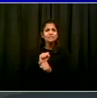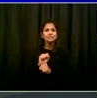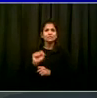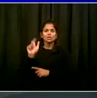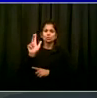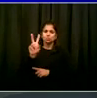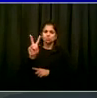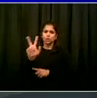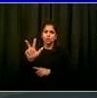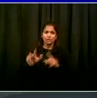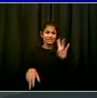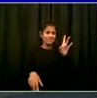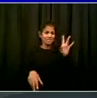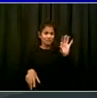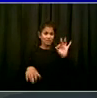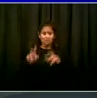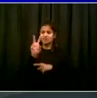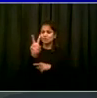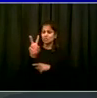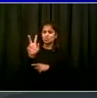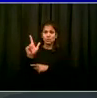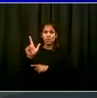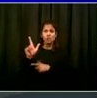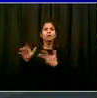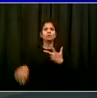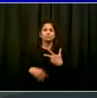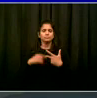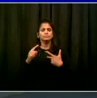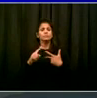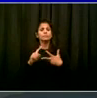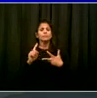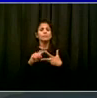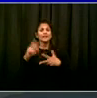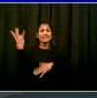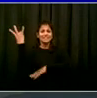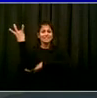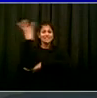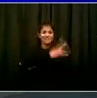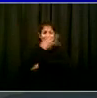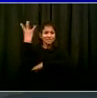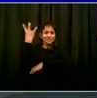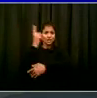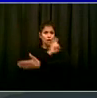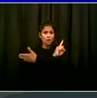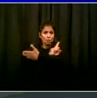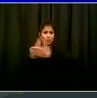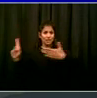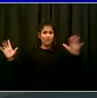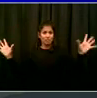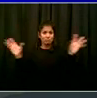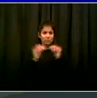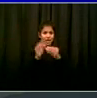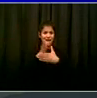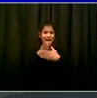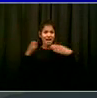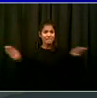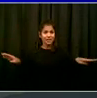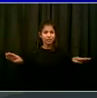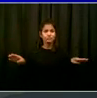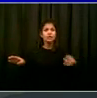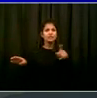23.7%. Number two, new reported cases on a seven-day average. The threshold is 550 cases. Today's report is